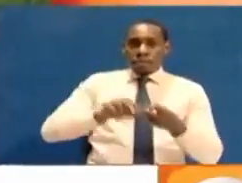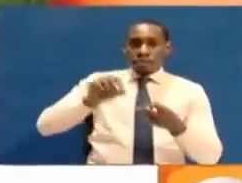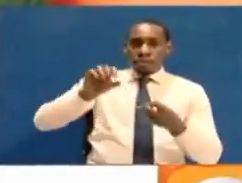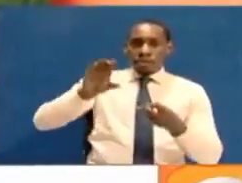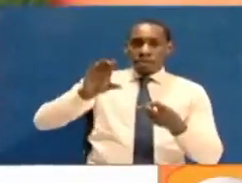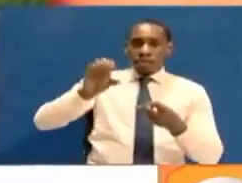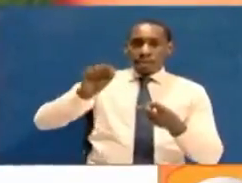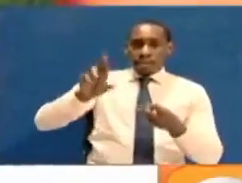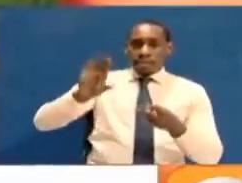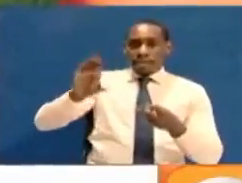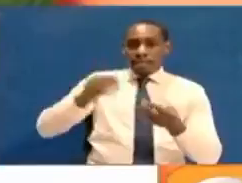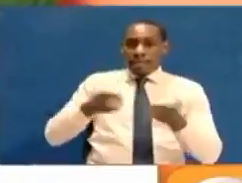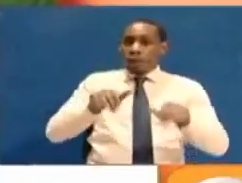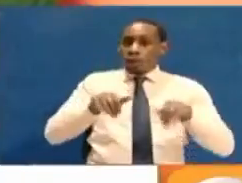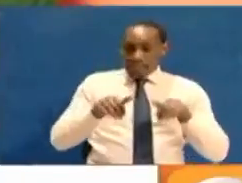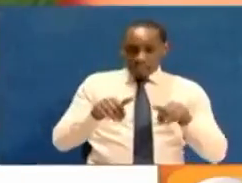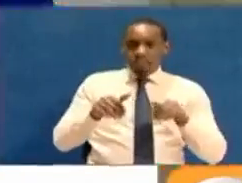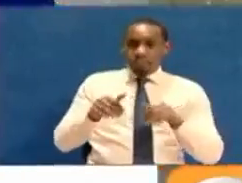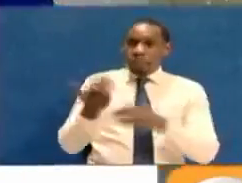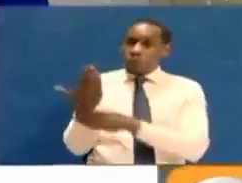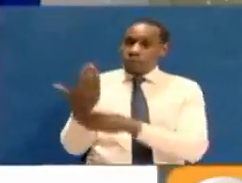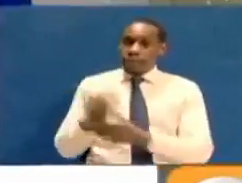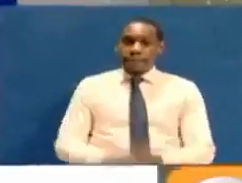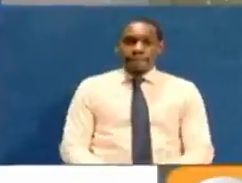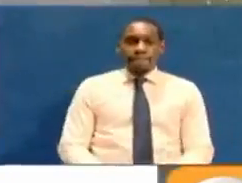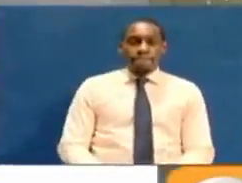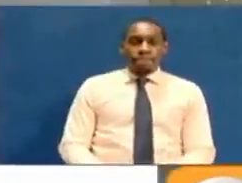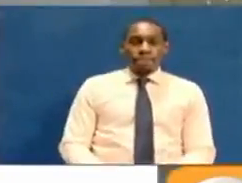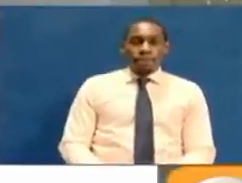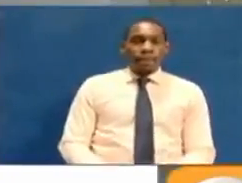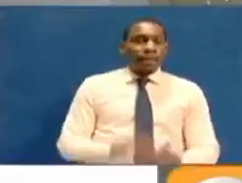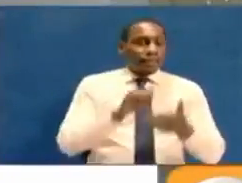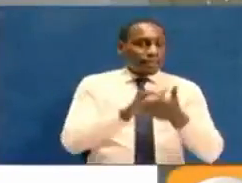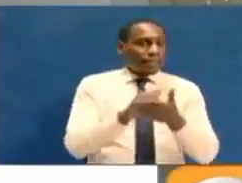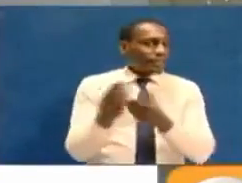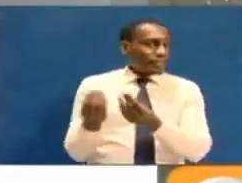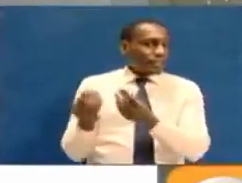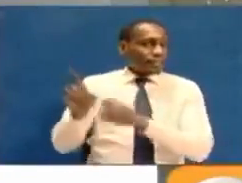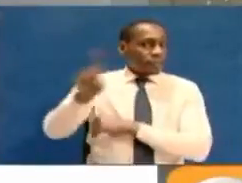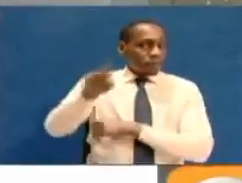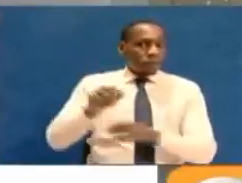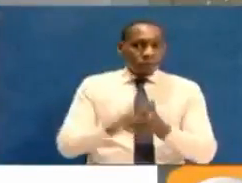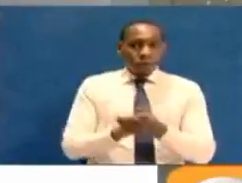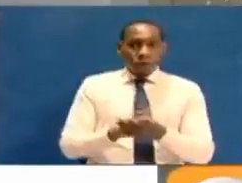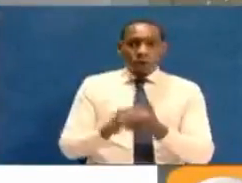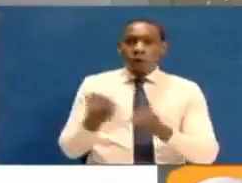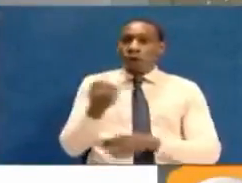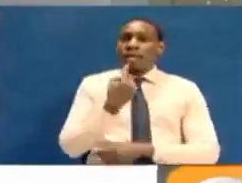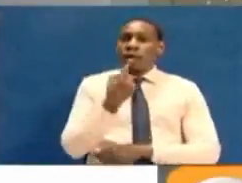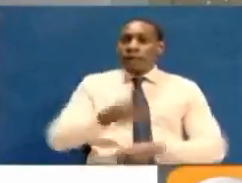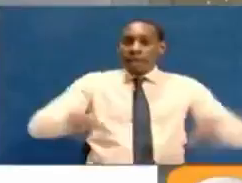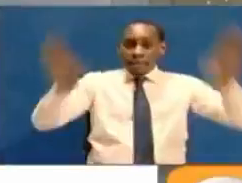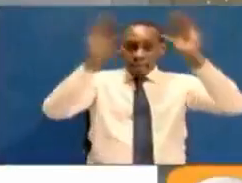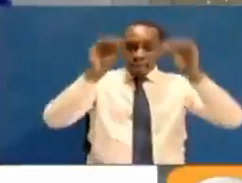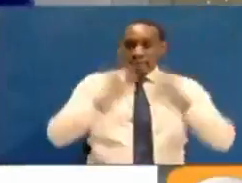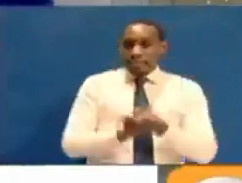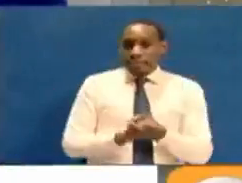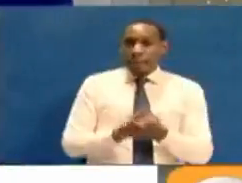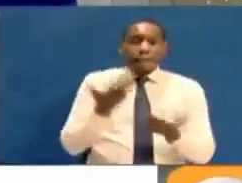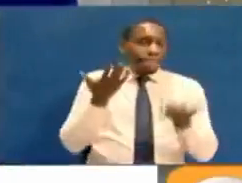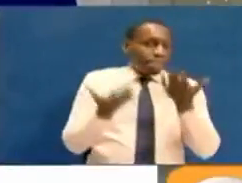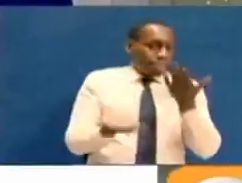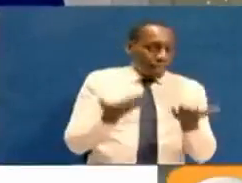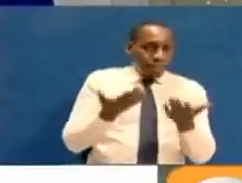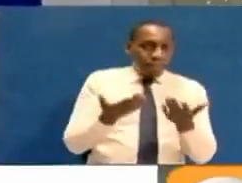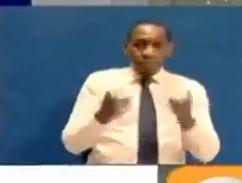Now we are just waiting for the logistics. Is it that simple? Does it only take a directive from the president? Well, maybe